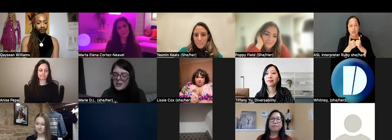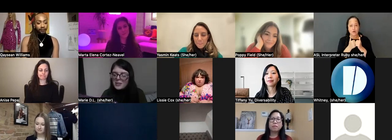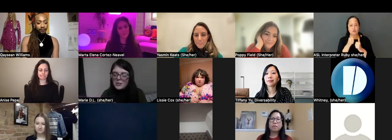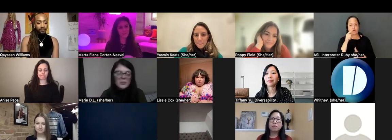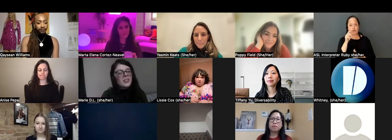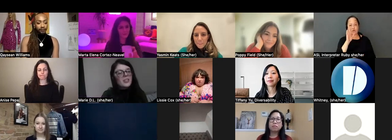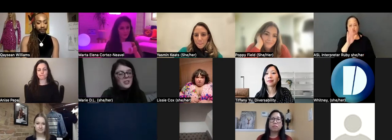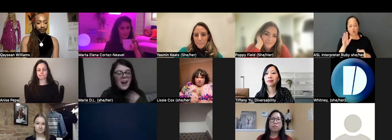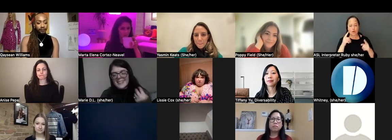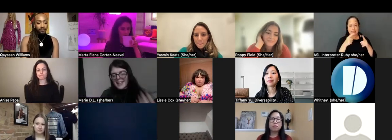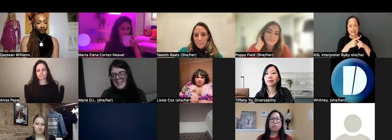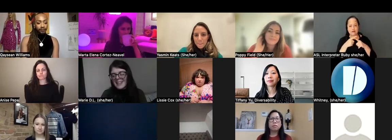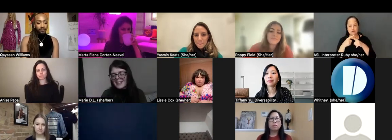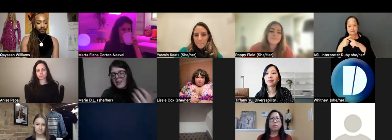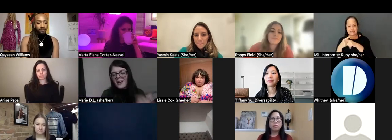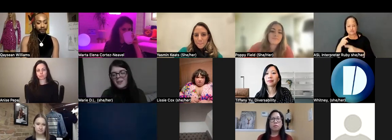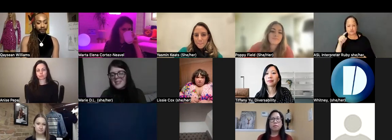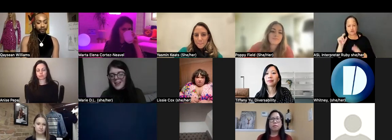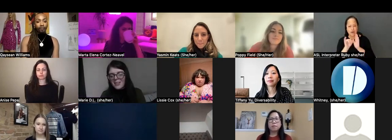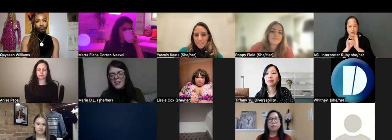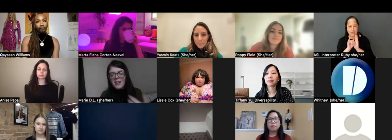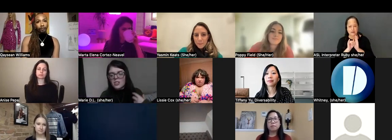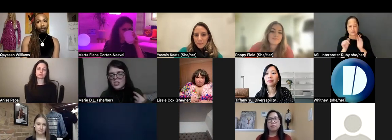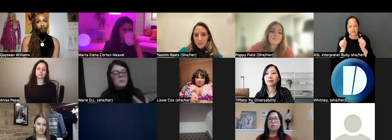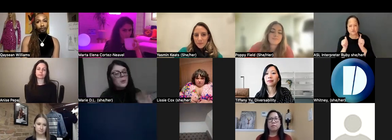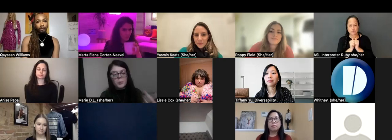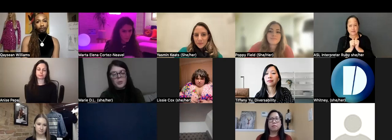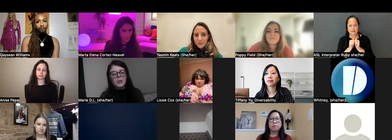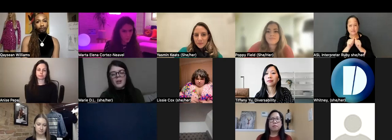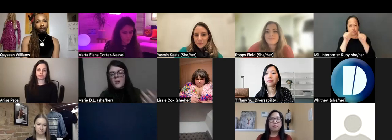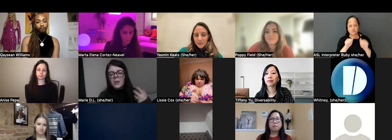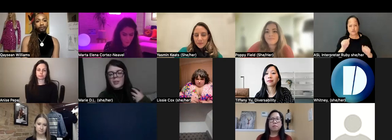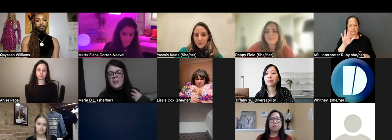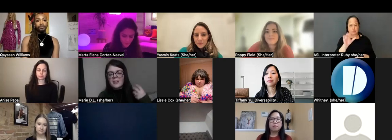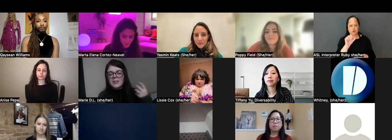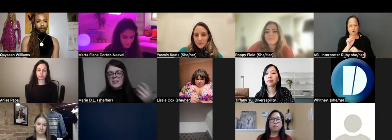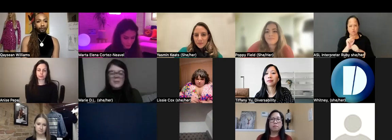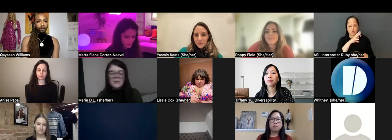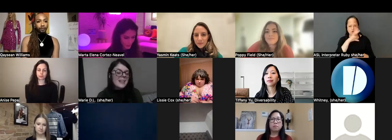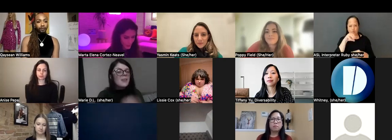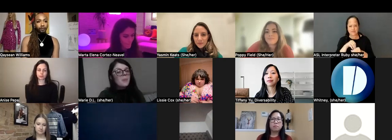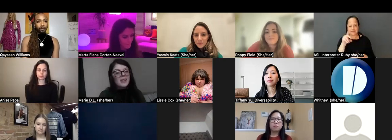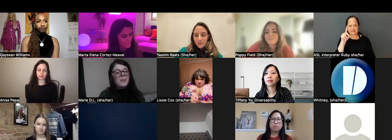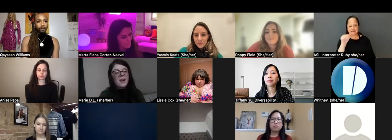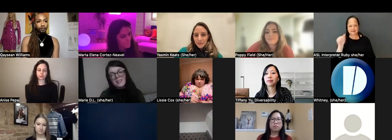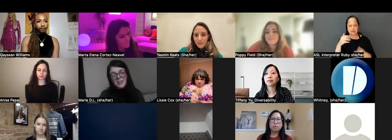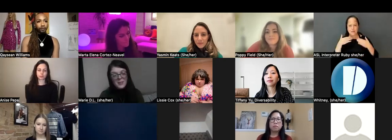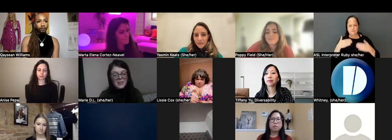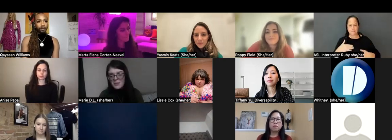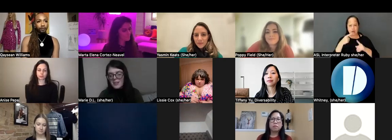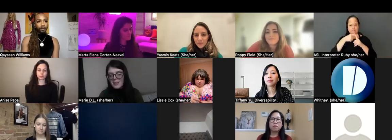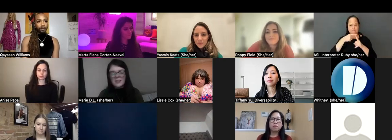your intersectional identities come together and shape your work within the disability and body